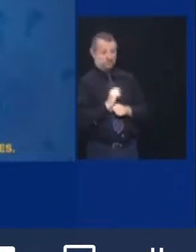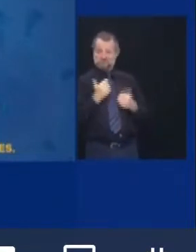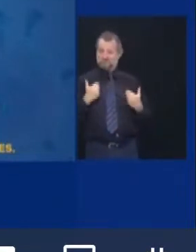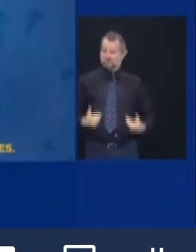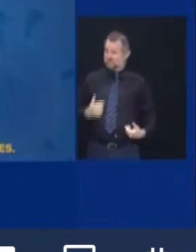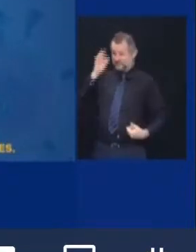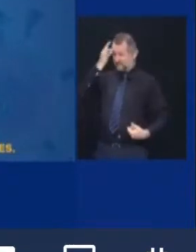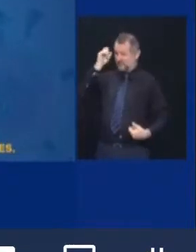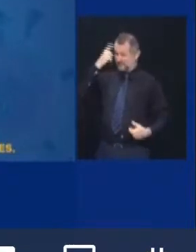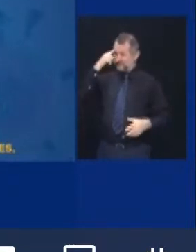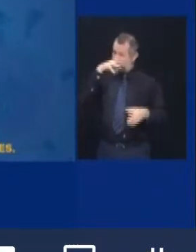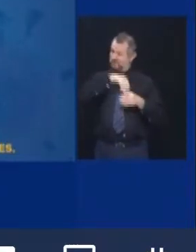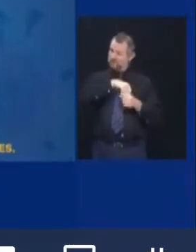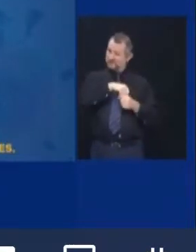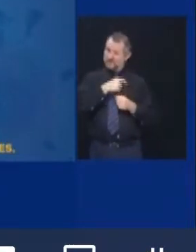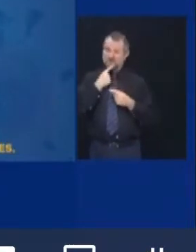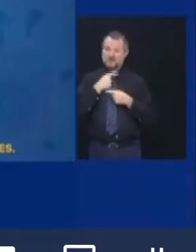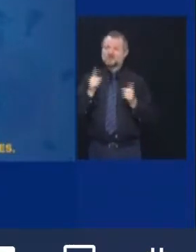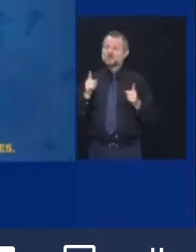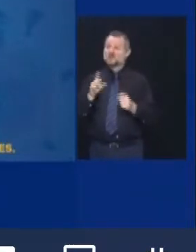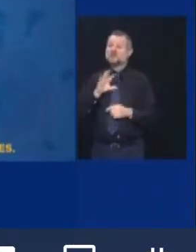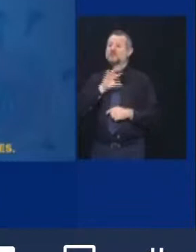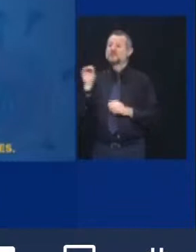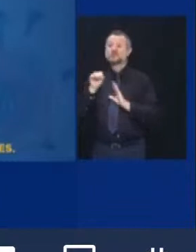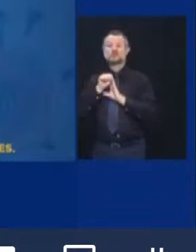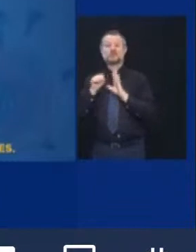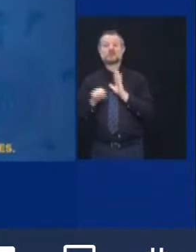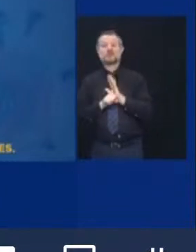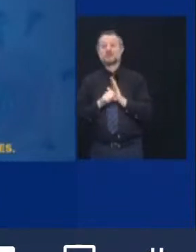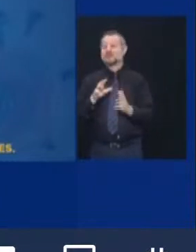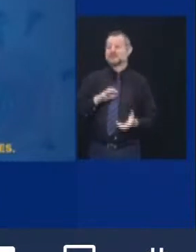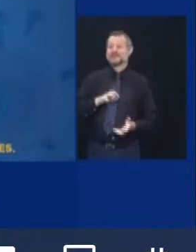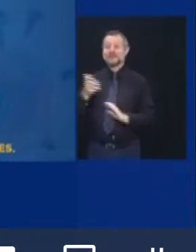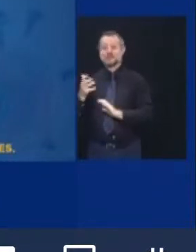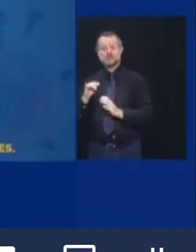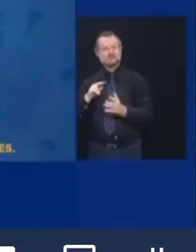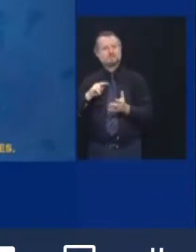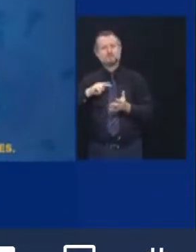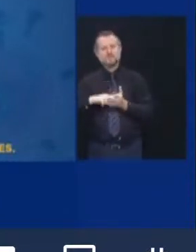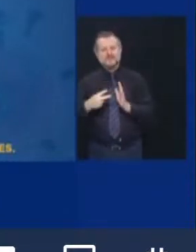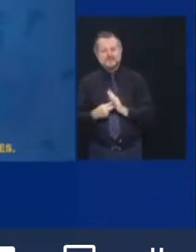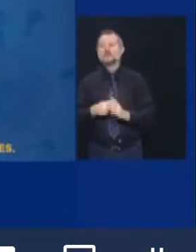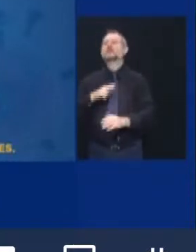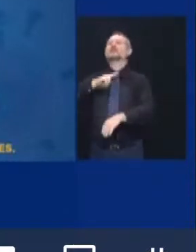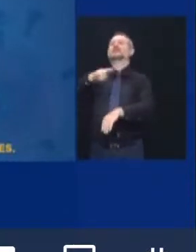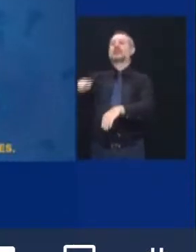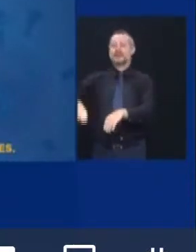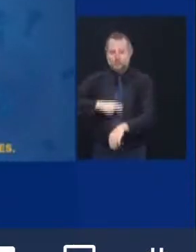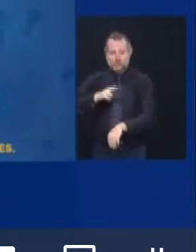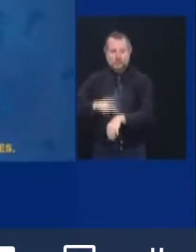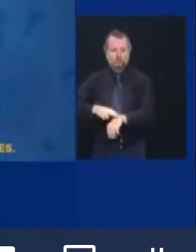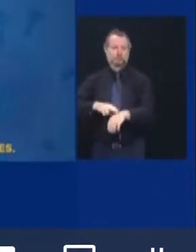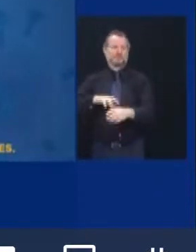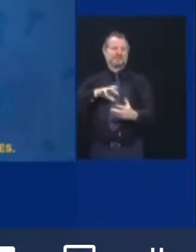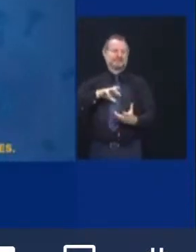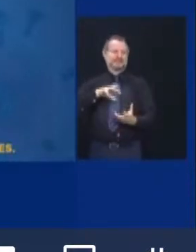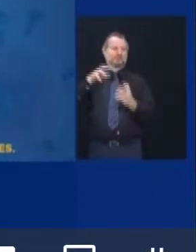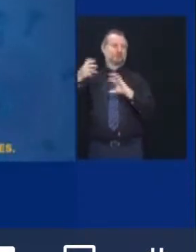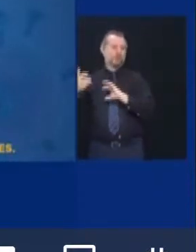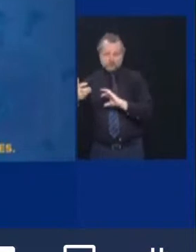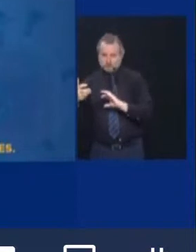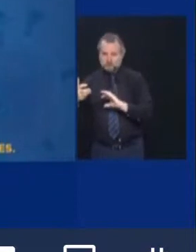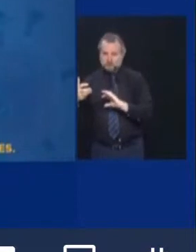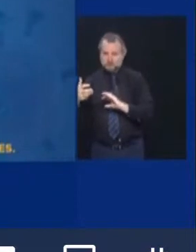50-state crisis, you know what you're saying? It's a national crisis. When you have 50 states, by definition,